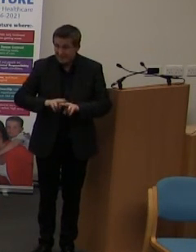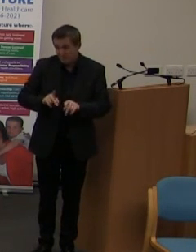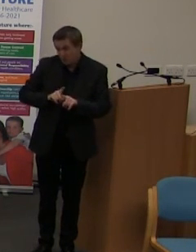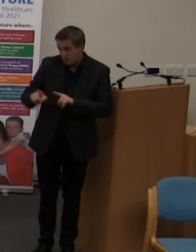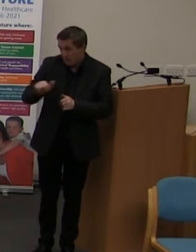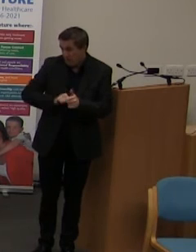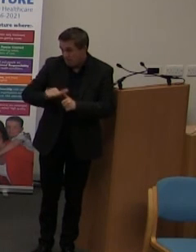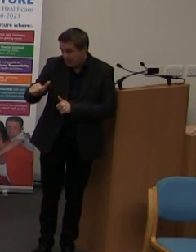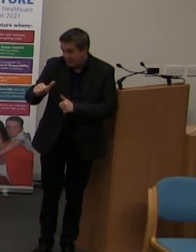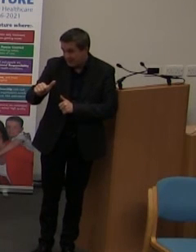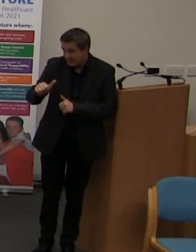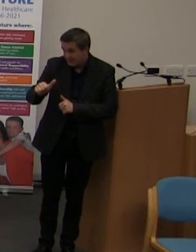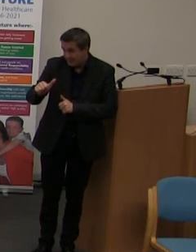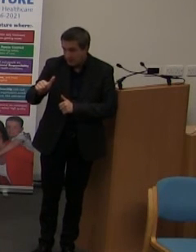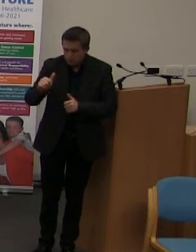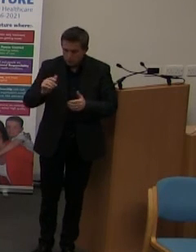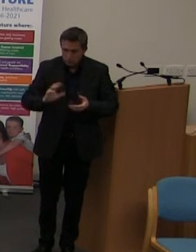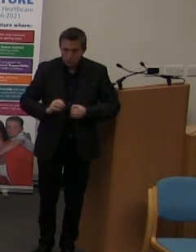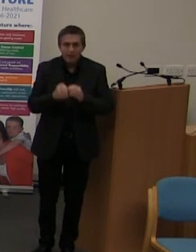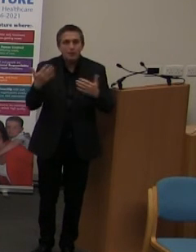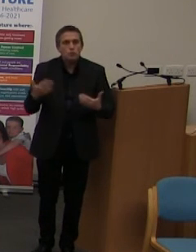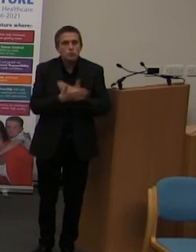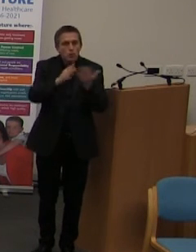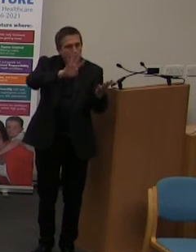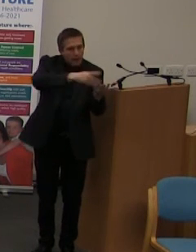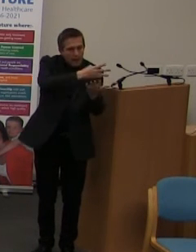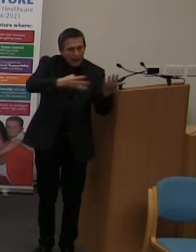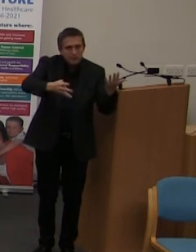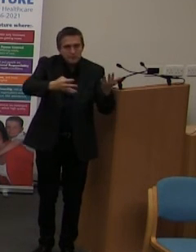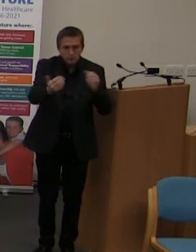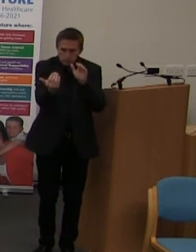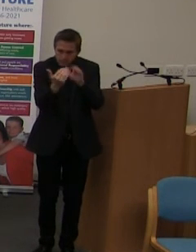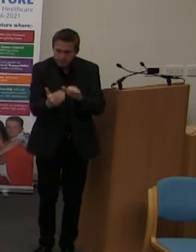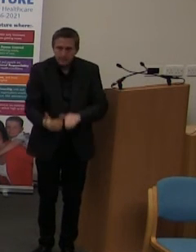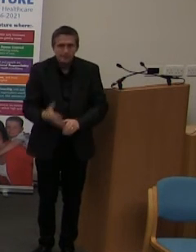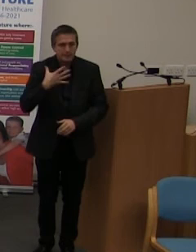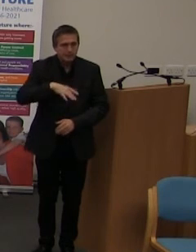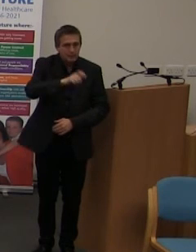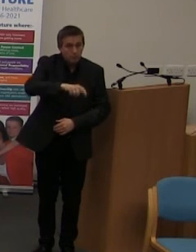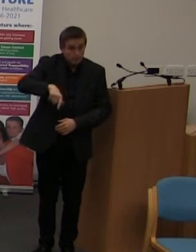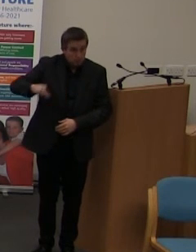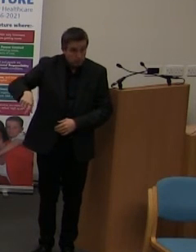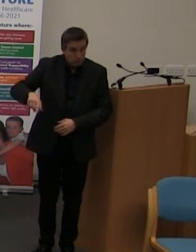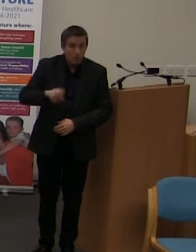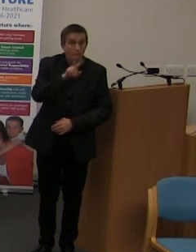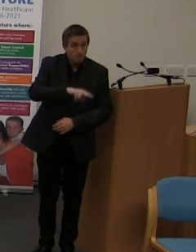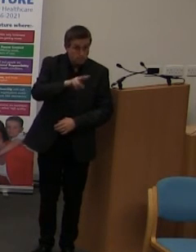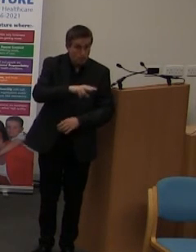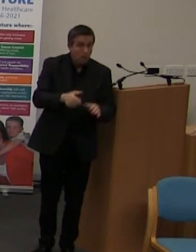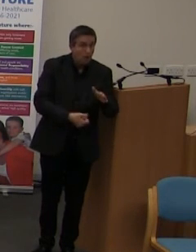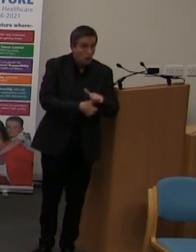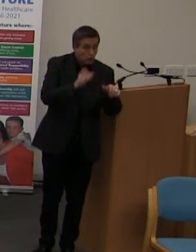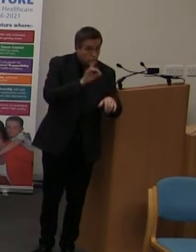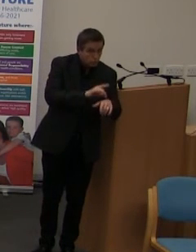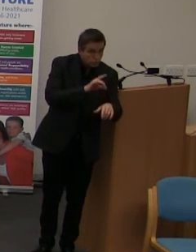specialty has got a revised plan with additional resource, both in terms of consultants, but importantly as well